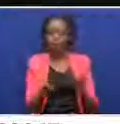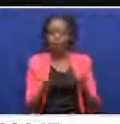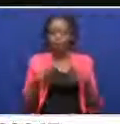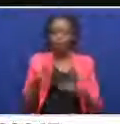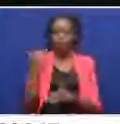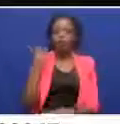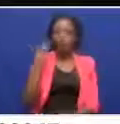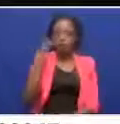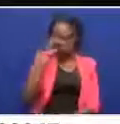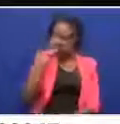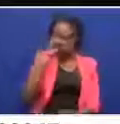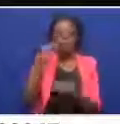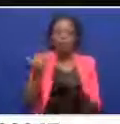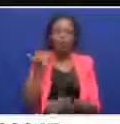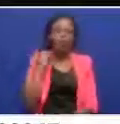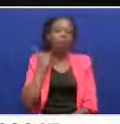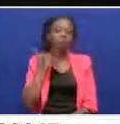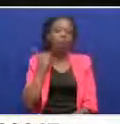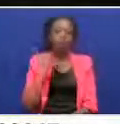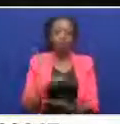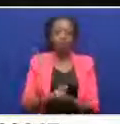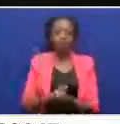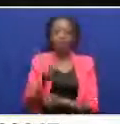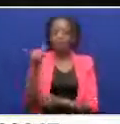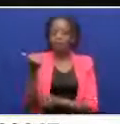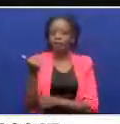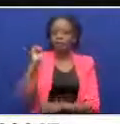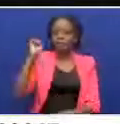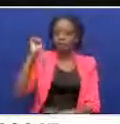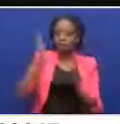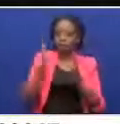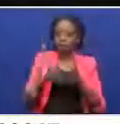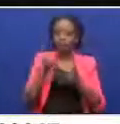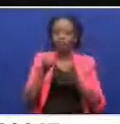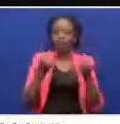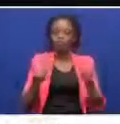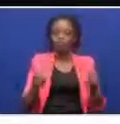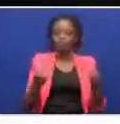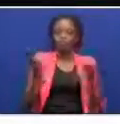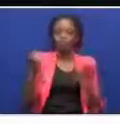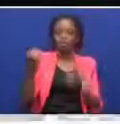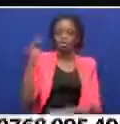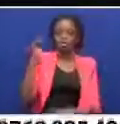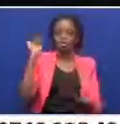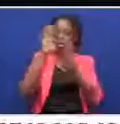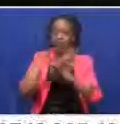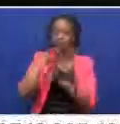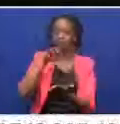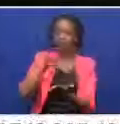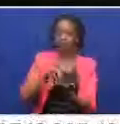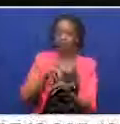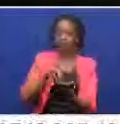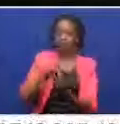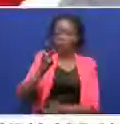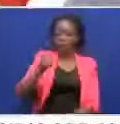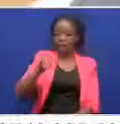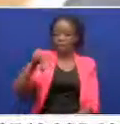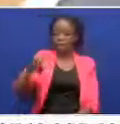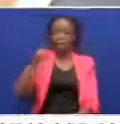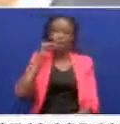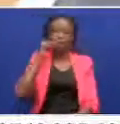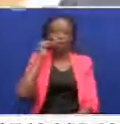wakora. Elsewhere, politicians have continued to react to yesterday night's incident at the MP's